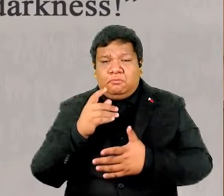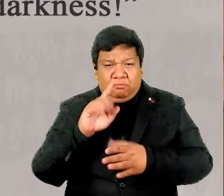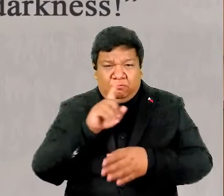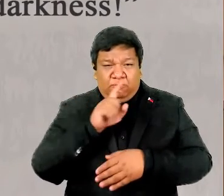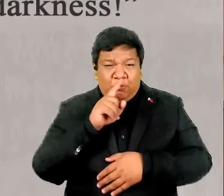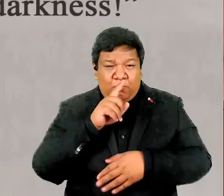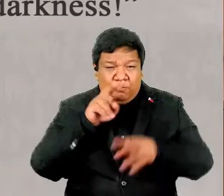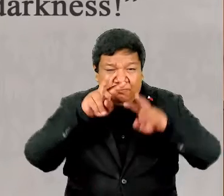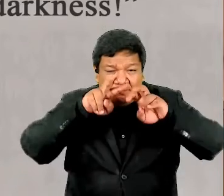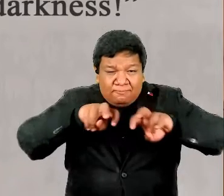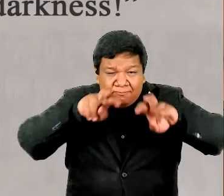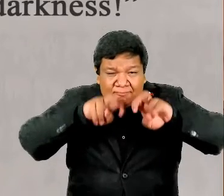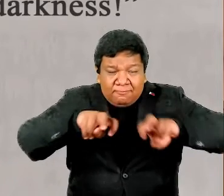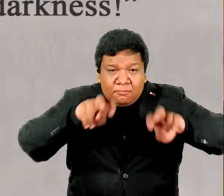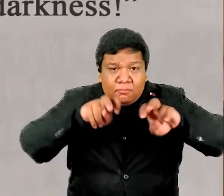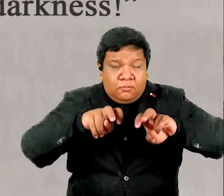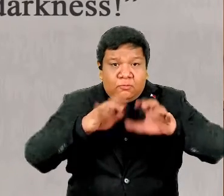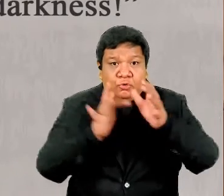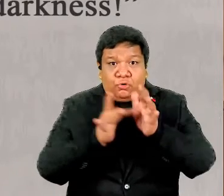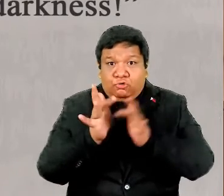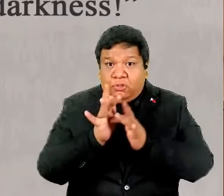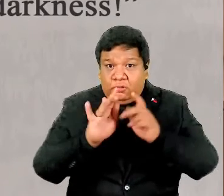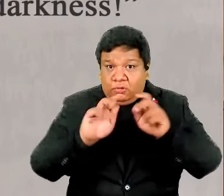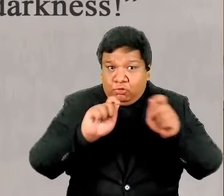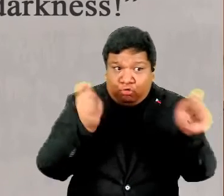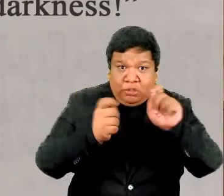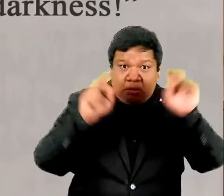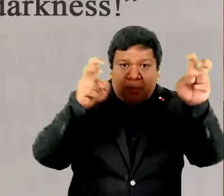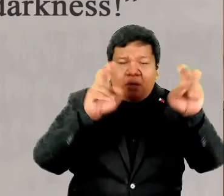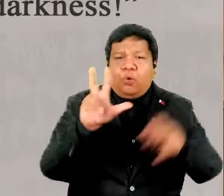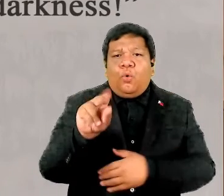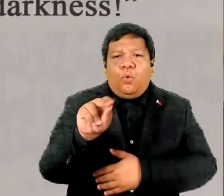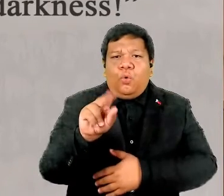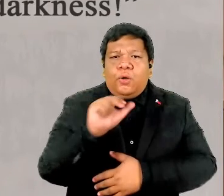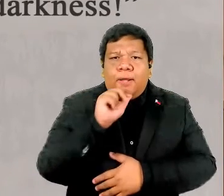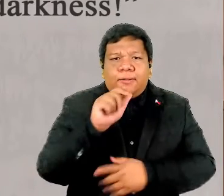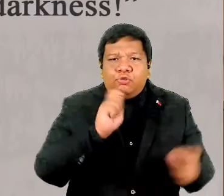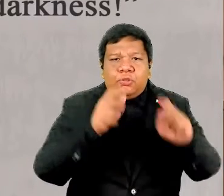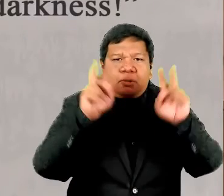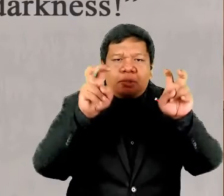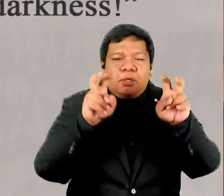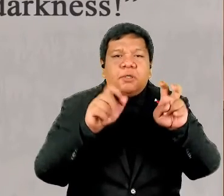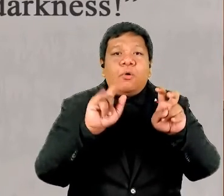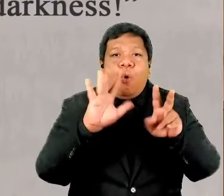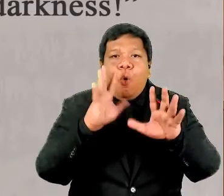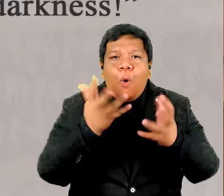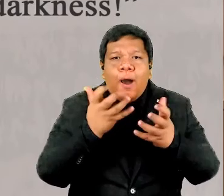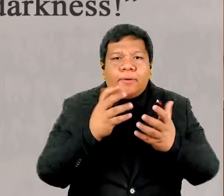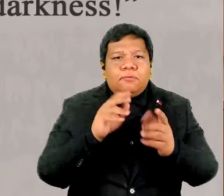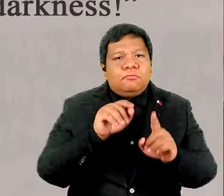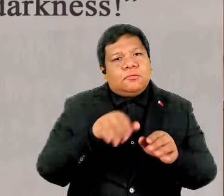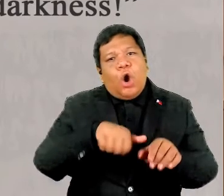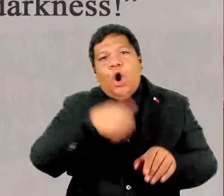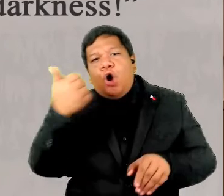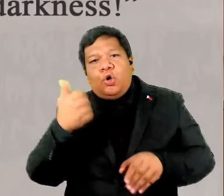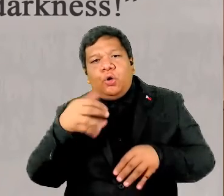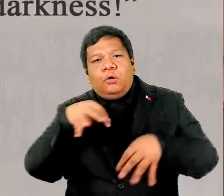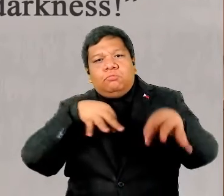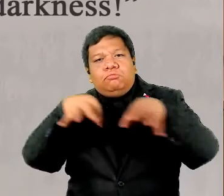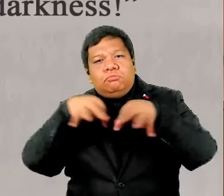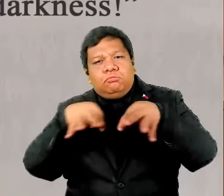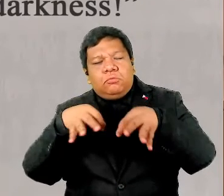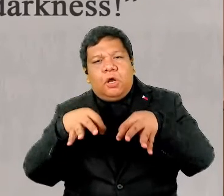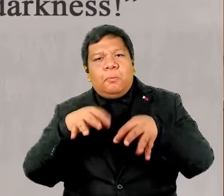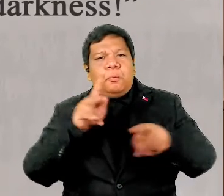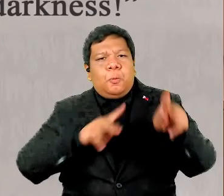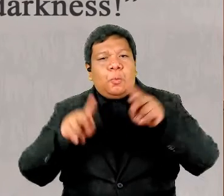you look closer, Jesus has not really changed the subject here. In fact, he is only giving us another way of explaining